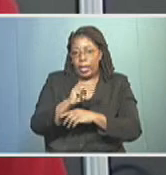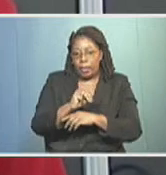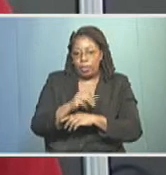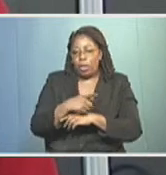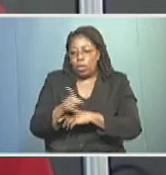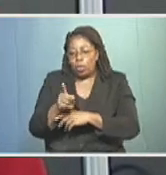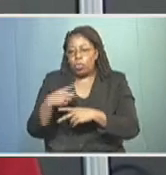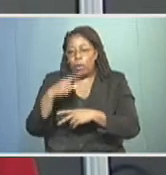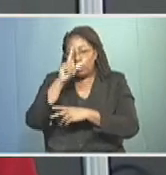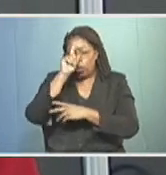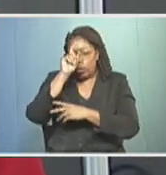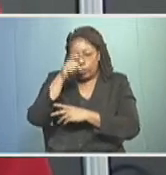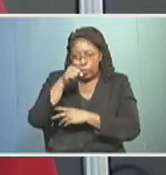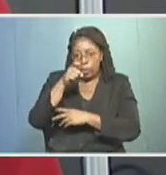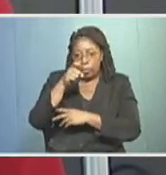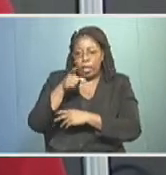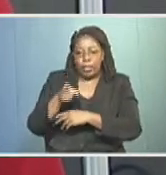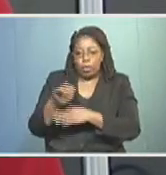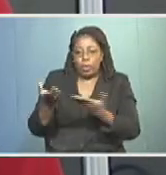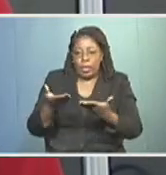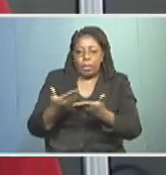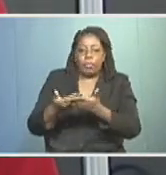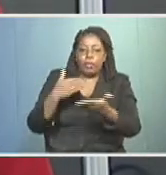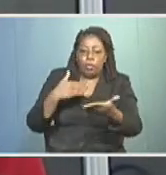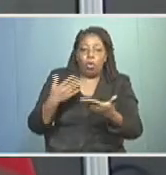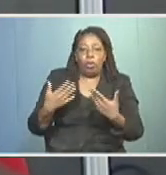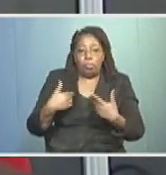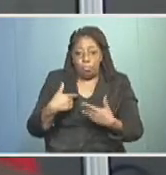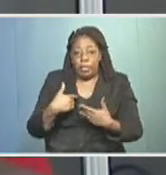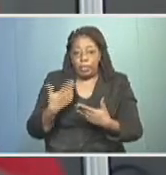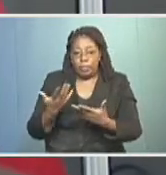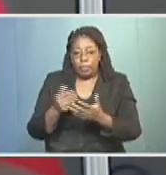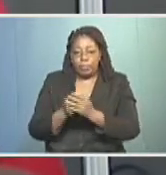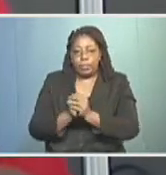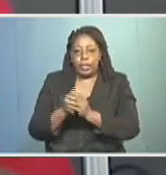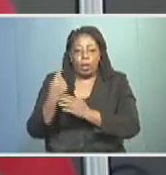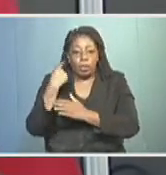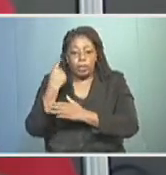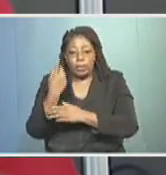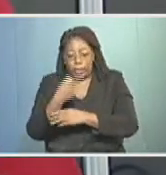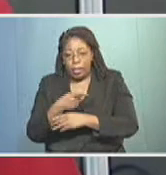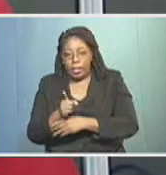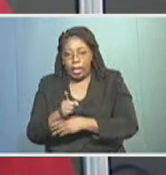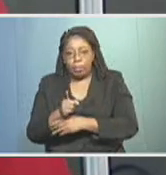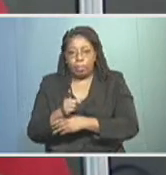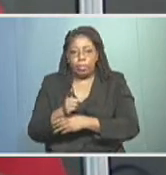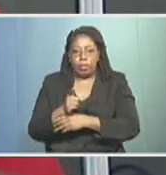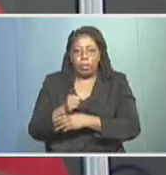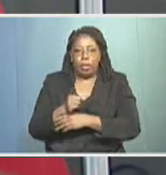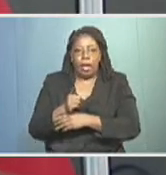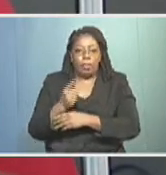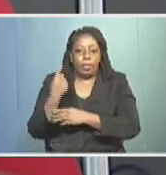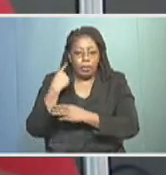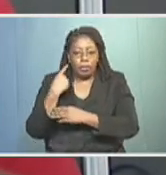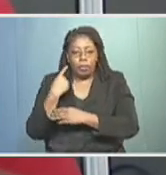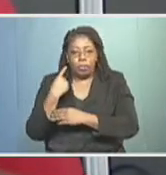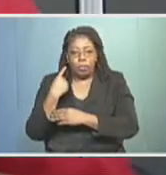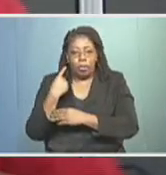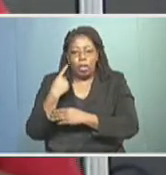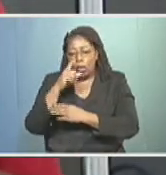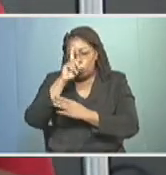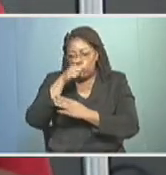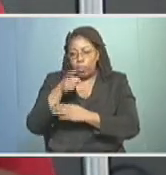have the wisdom. They was around long before I was. They know the inner workings of the party. Listen to them. Hear from them, from the perspective of